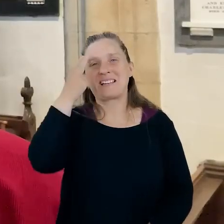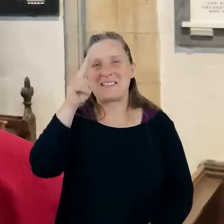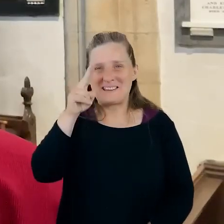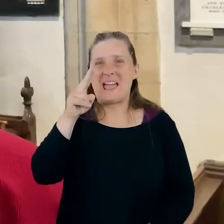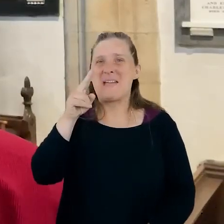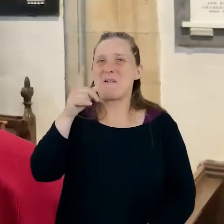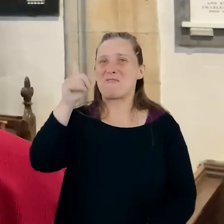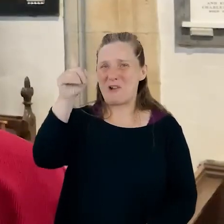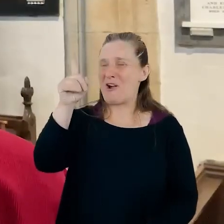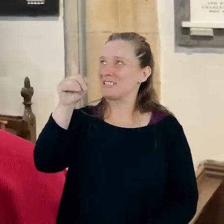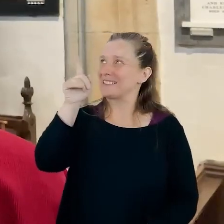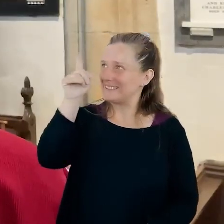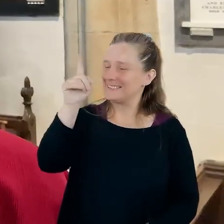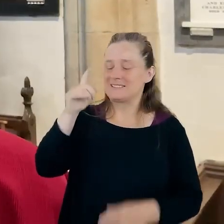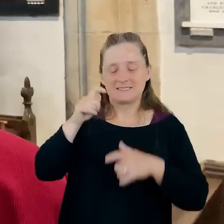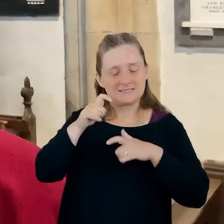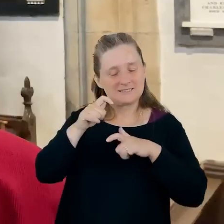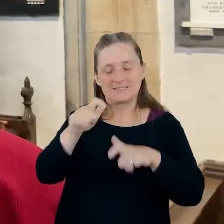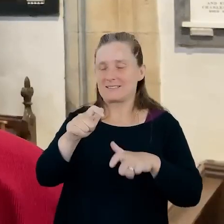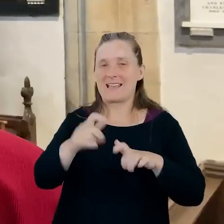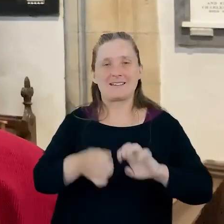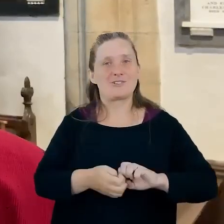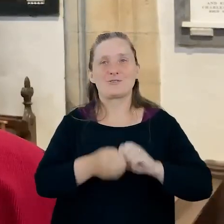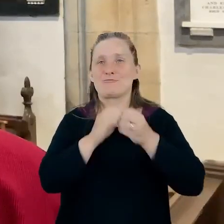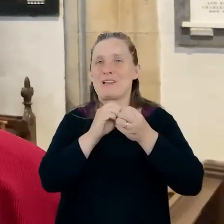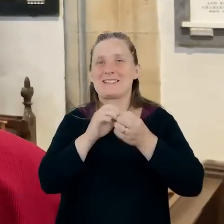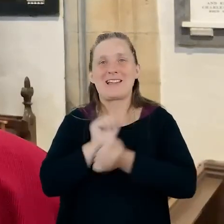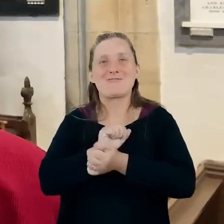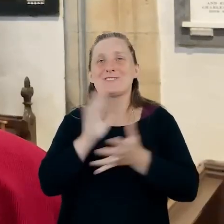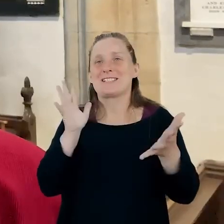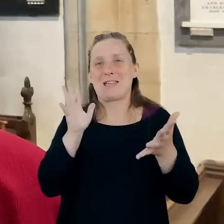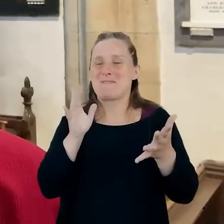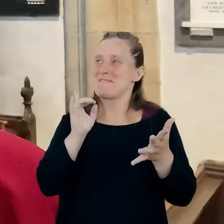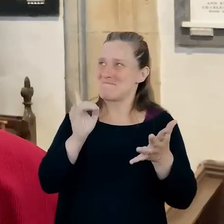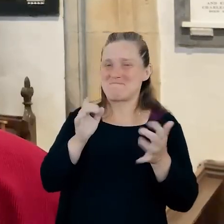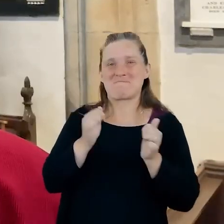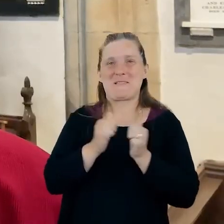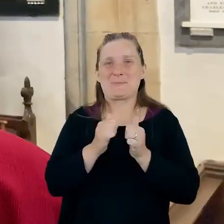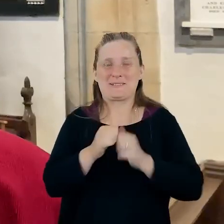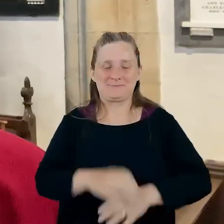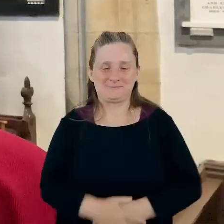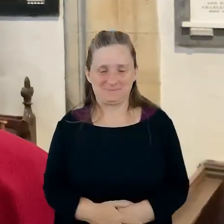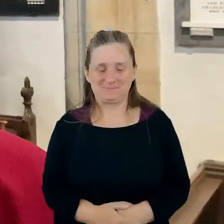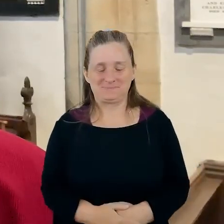In the name of God, who is creator, sustainer, and redeemer. Amen.